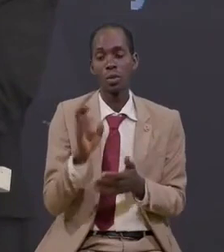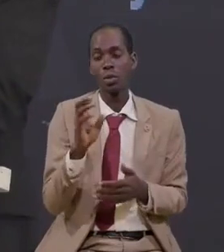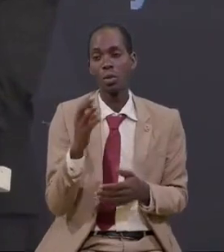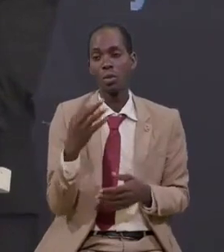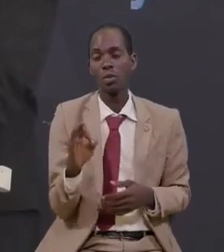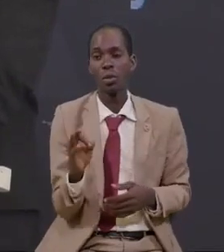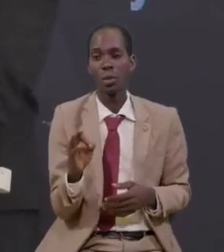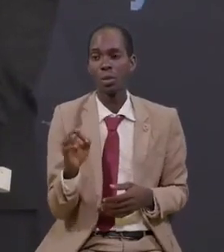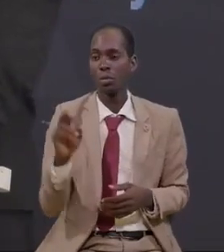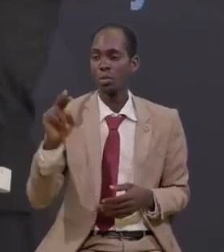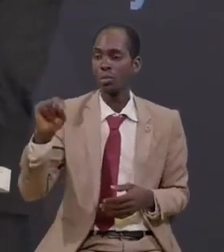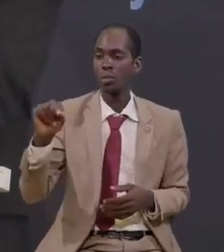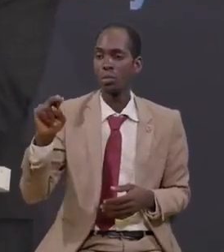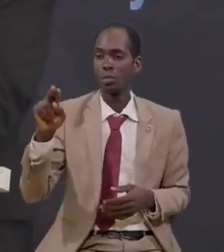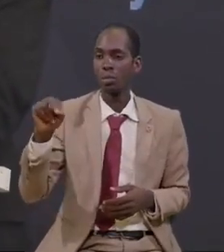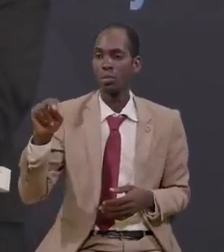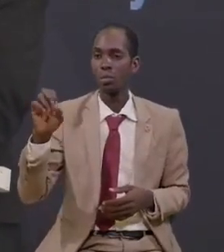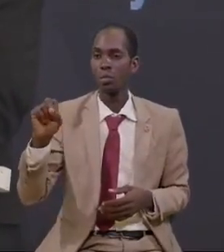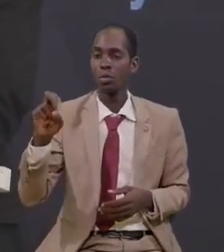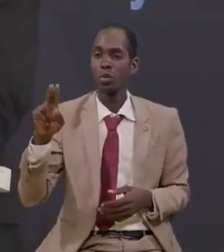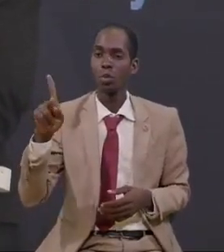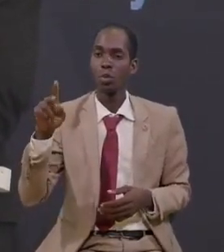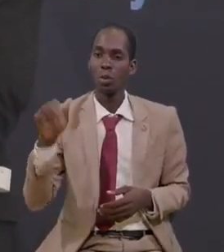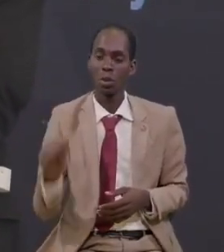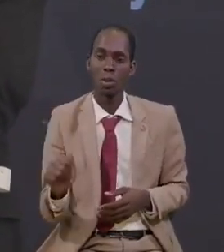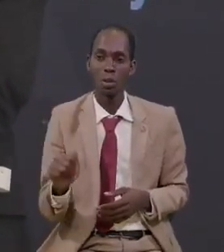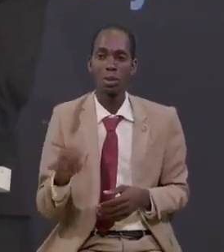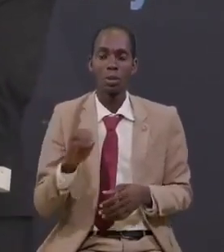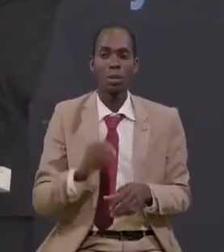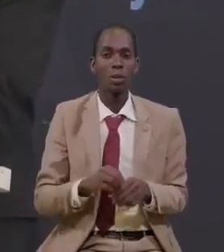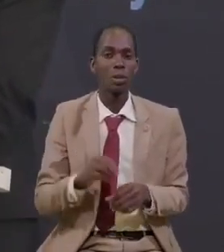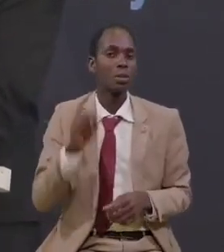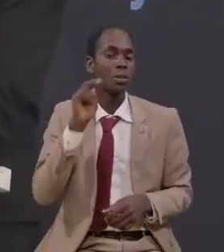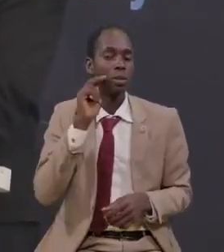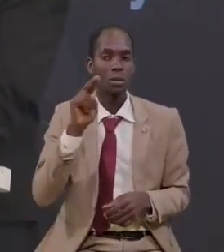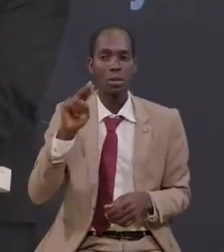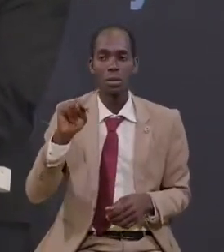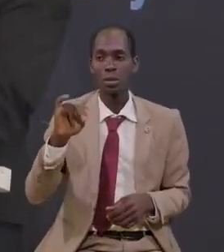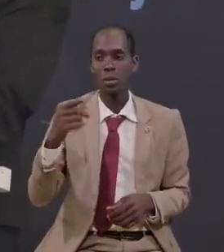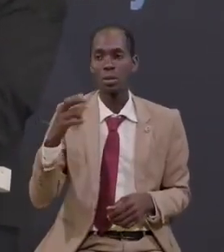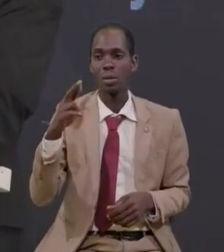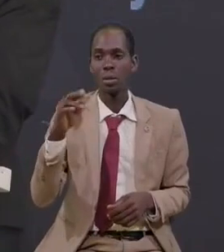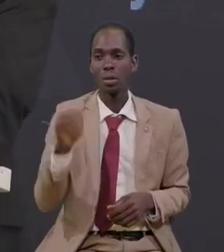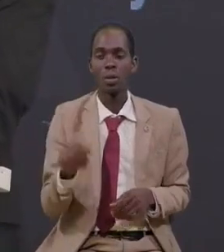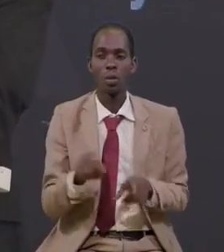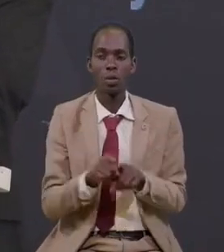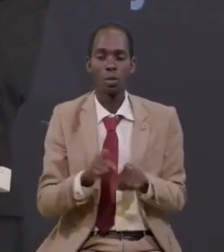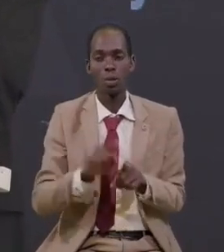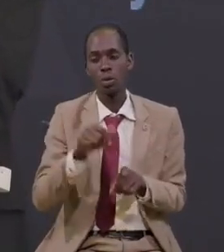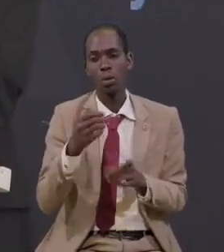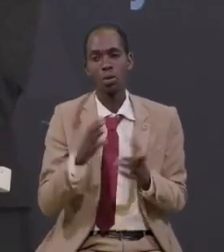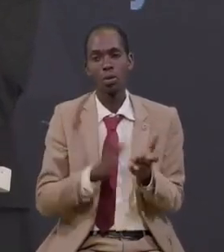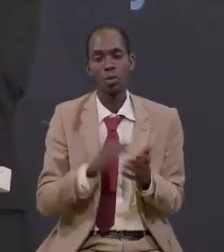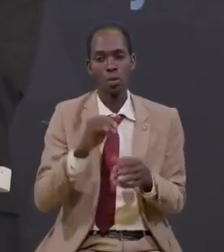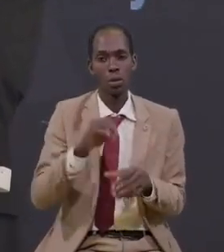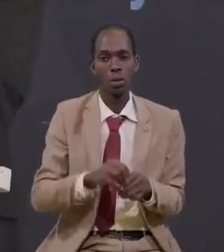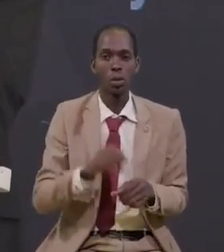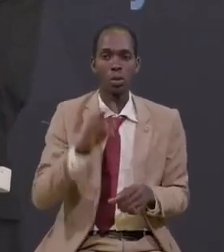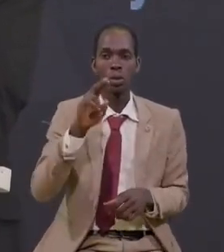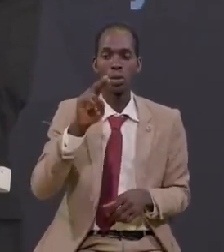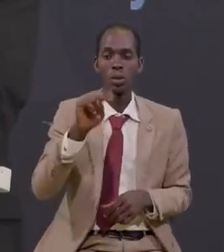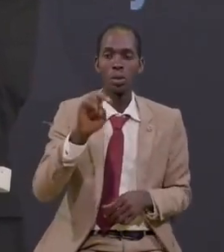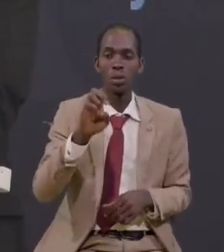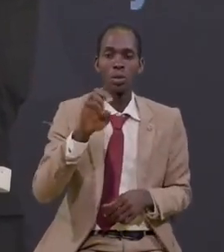of Lagos and Benjamin Cardoso School of Law in New York, where she specialized in alternative